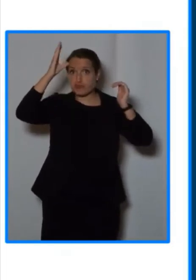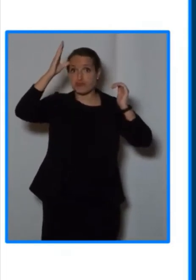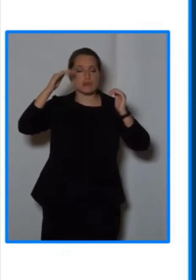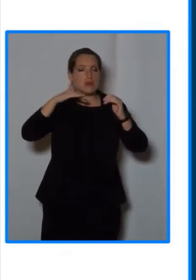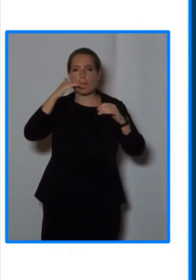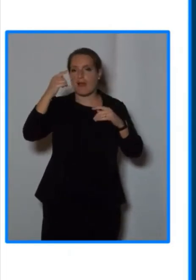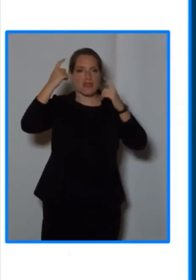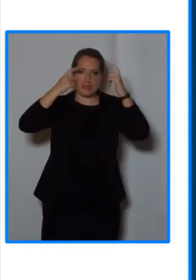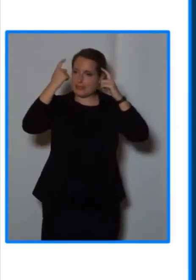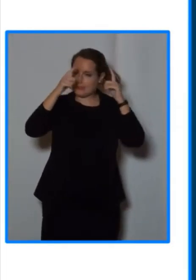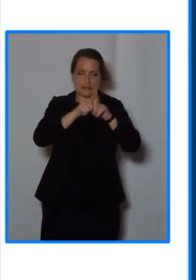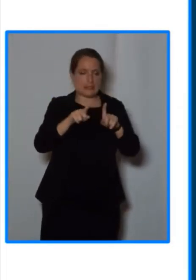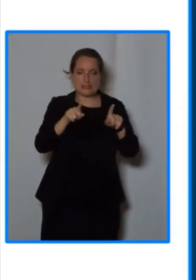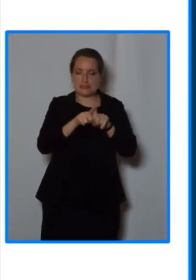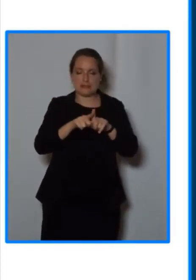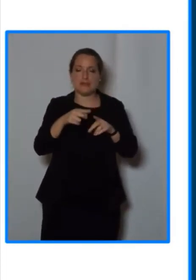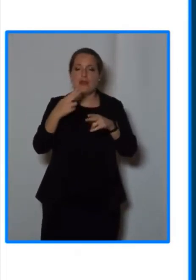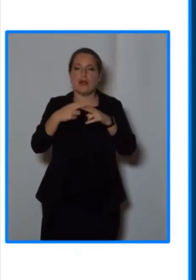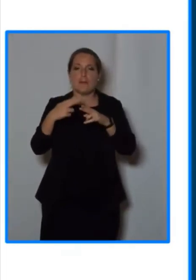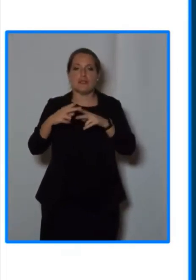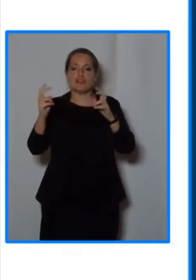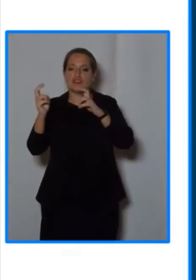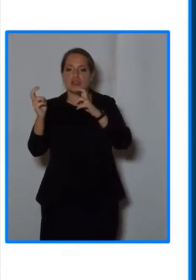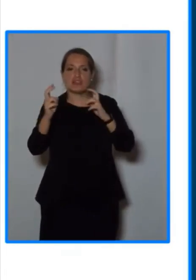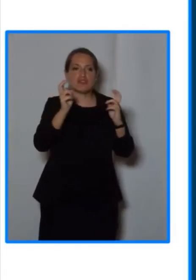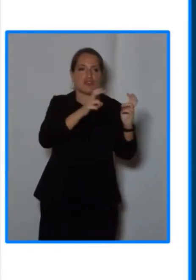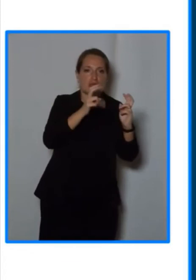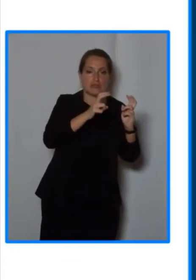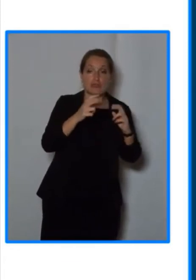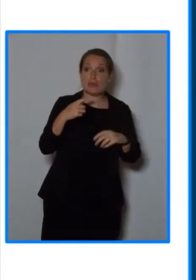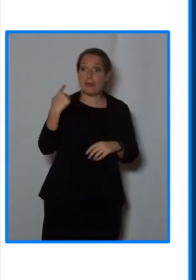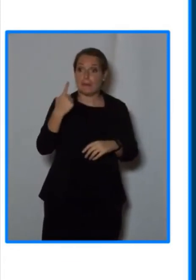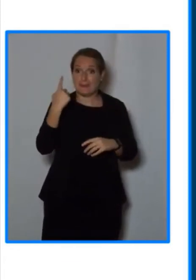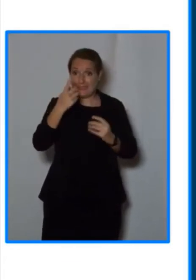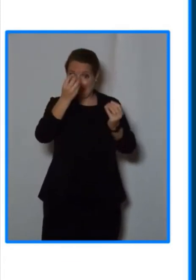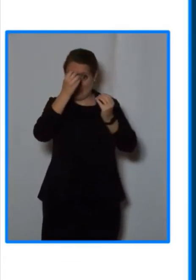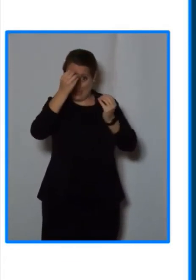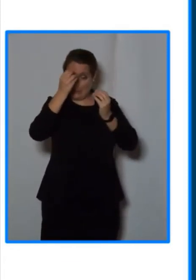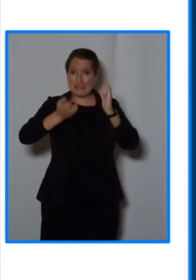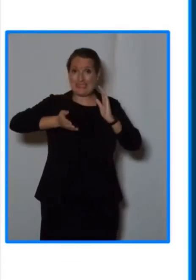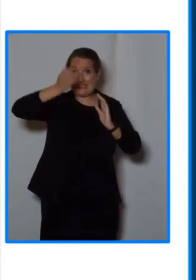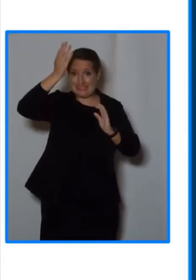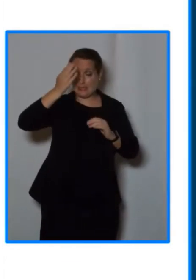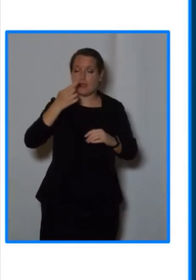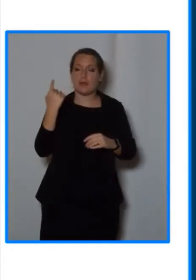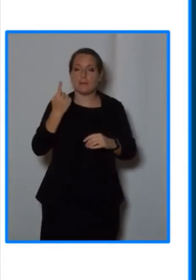differently. The people who teach you the most are the people who share your principles,